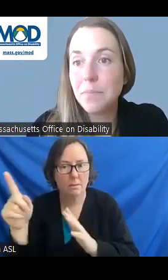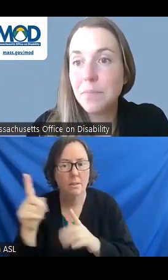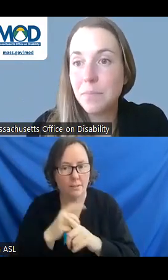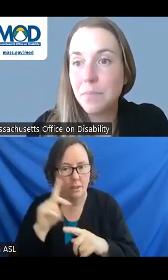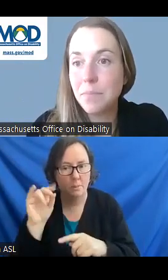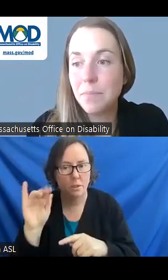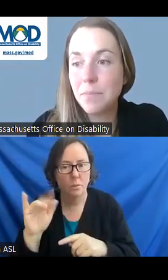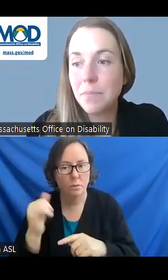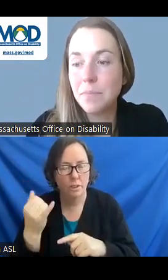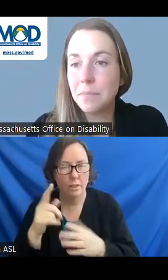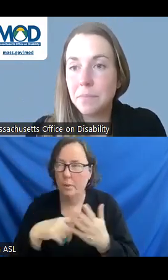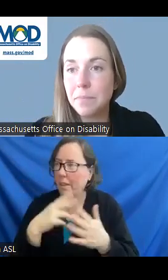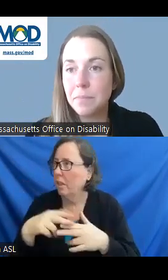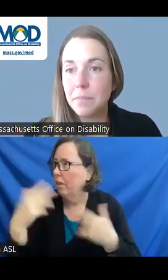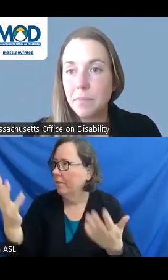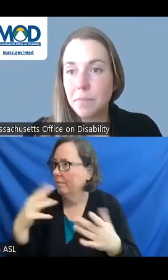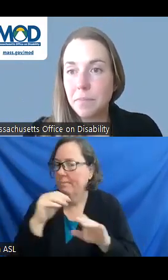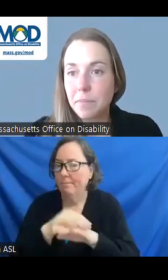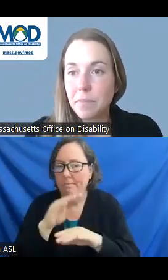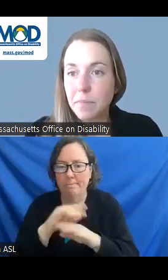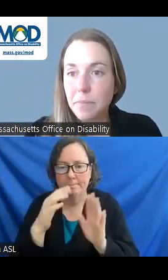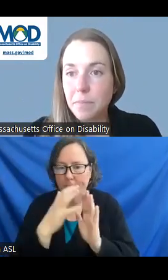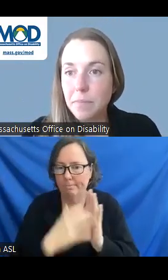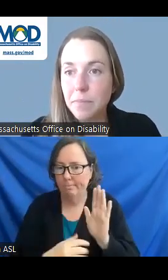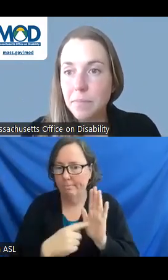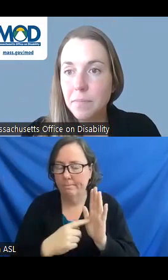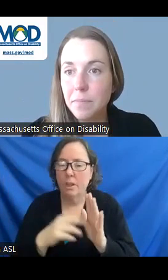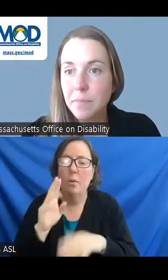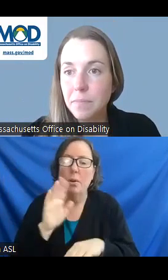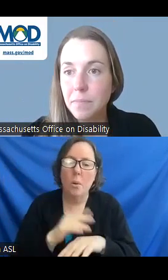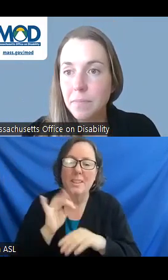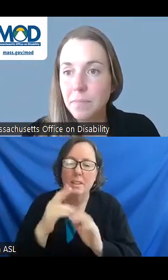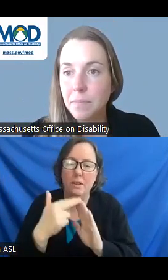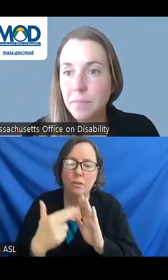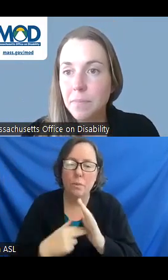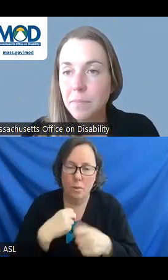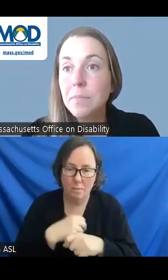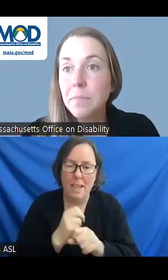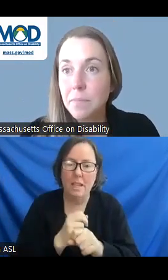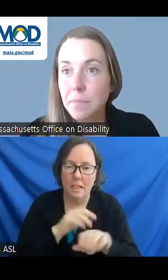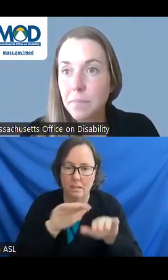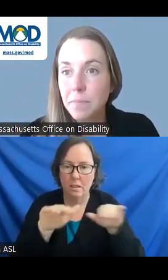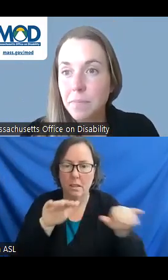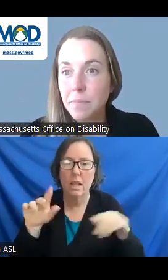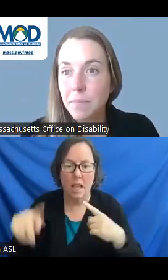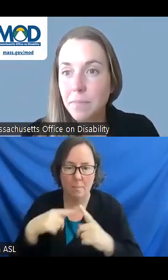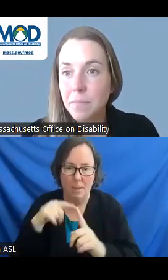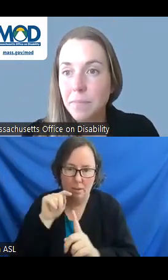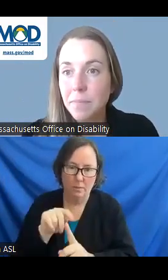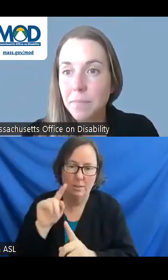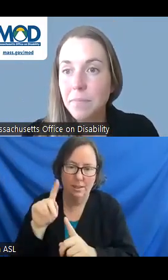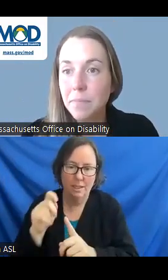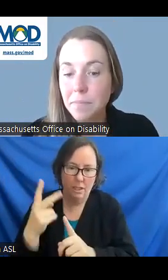sorry, what do they call it? A notice of rulemaking around Title II, which I believe means